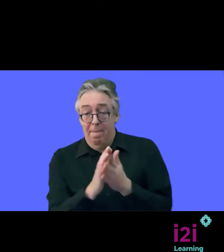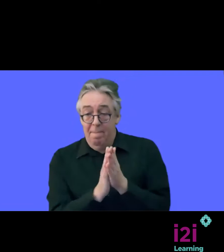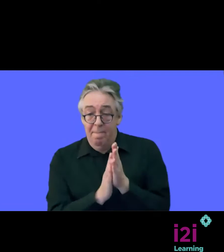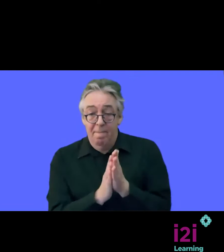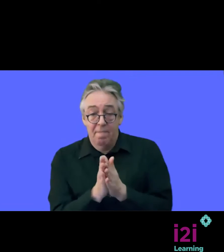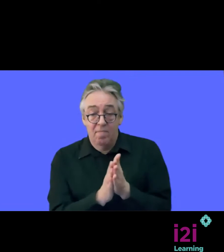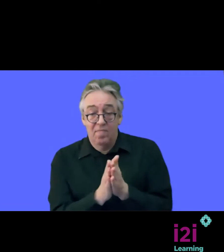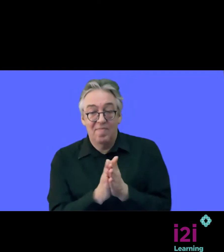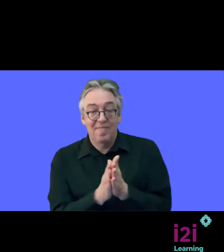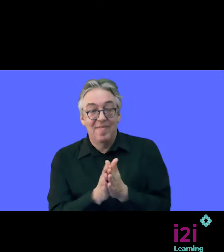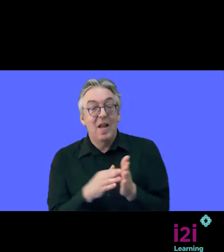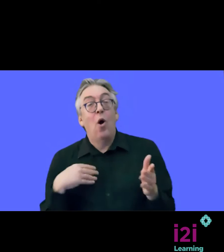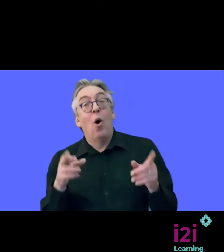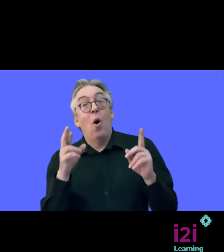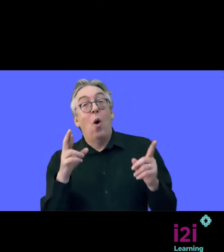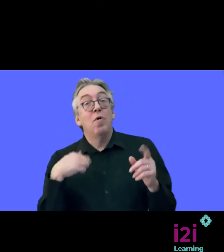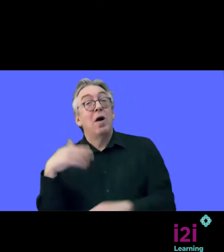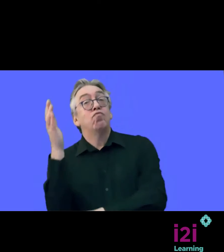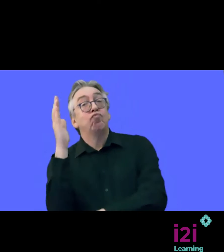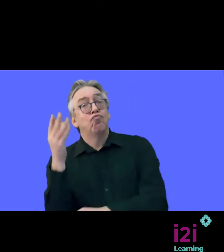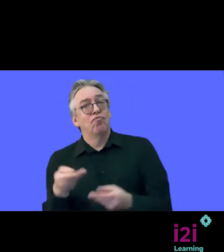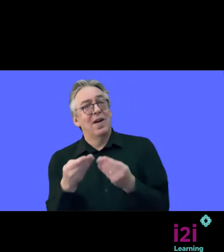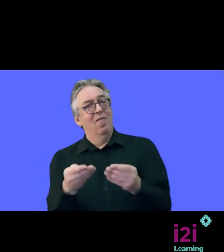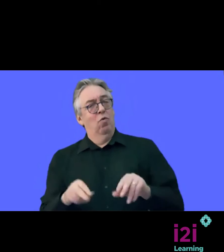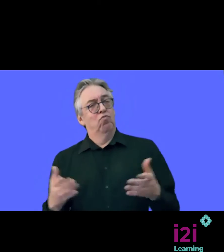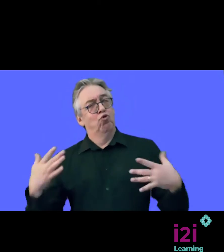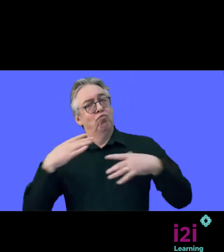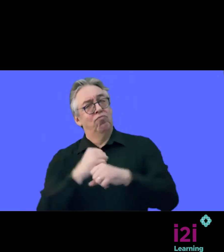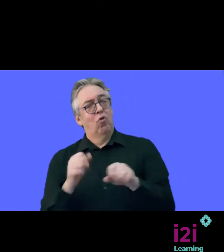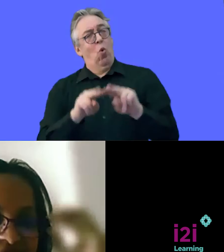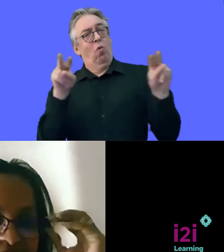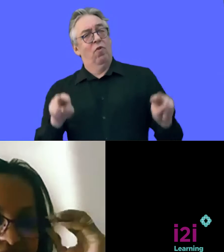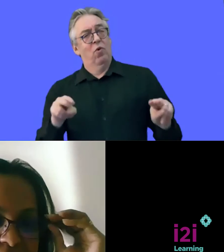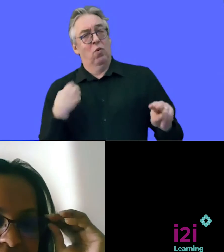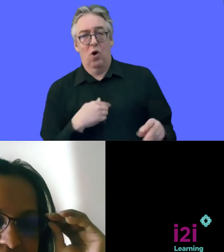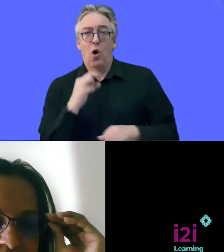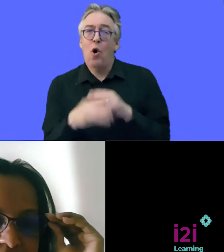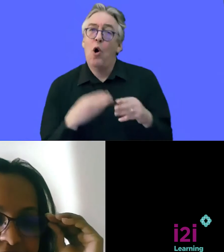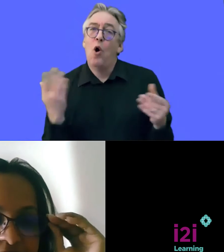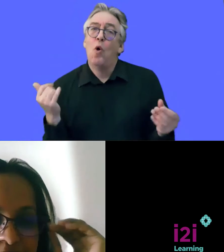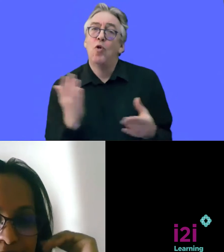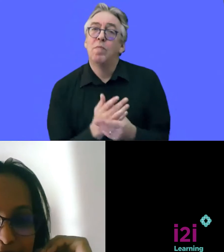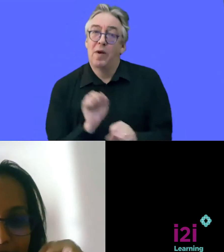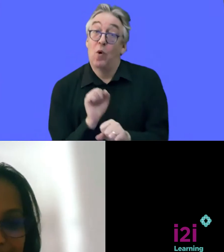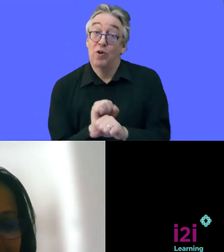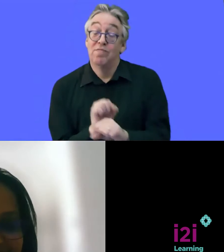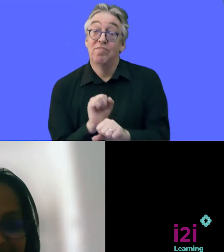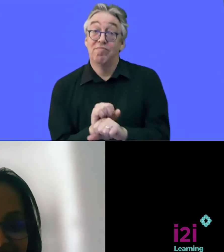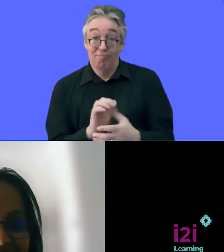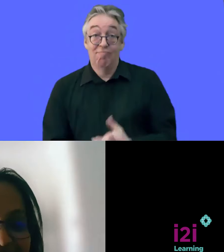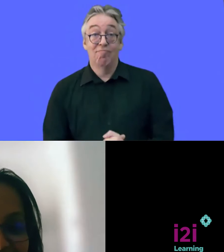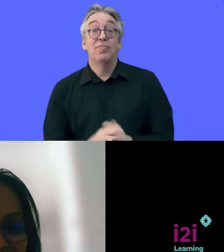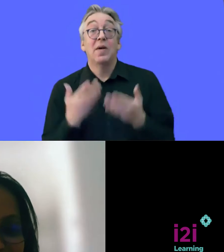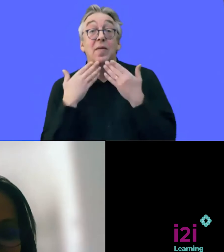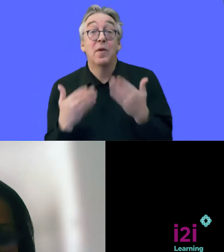I hope that provides some overview of our work and how we look to support these incremental reforms to the ecosystem. Thank